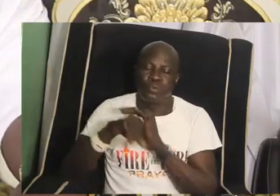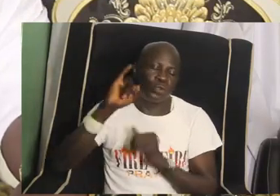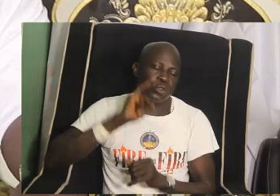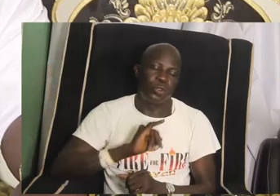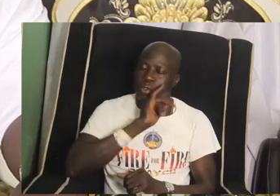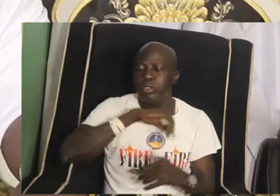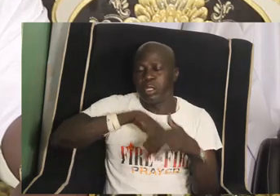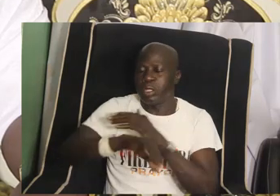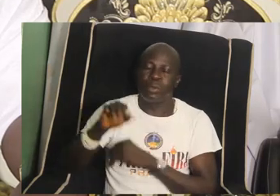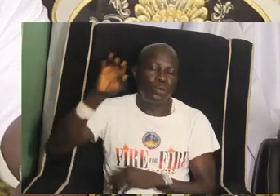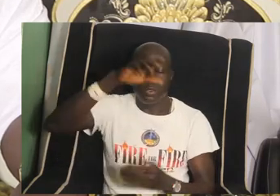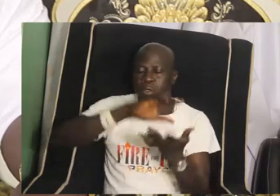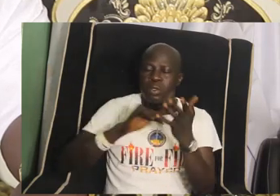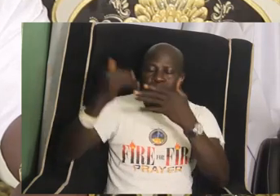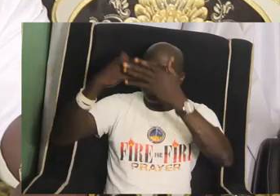Jerusalem,